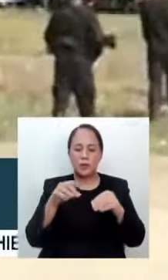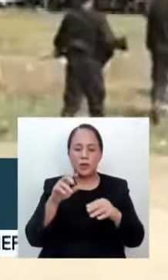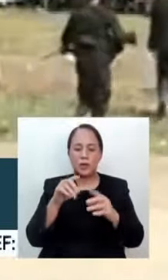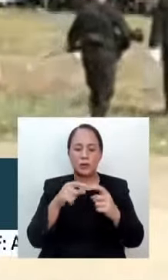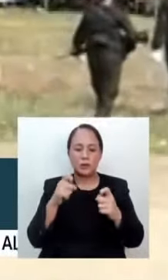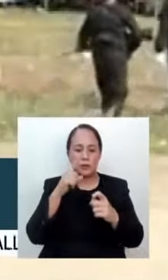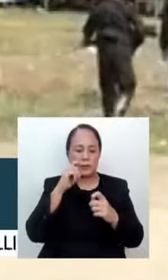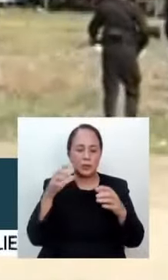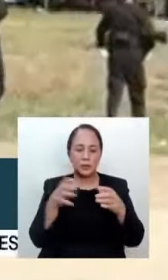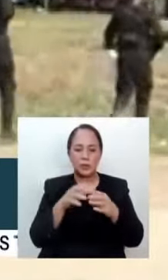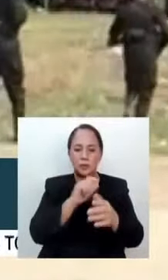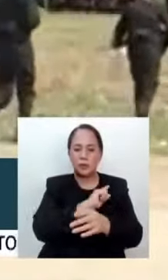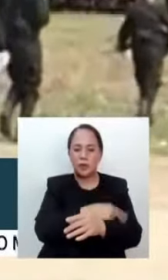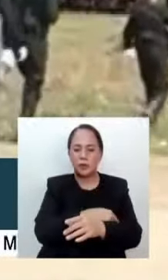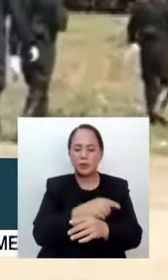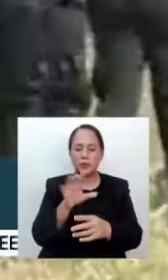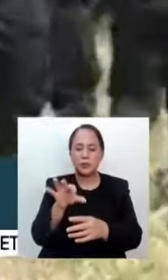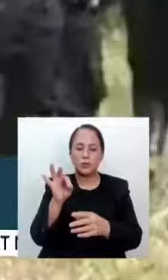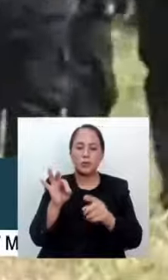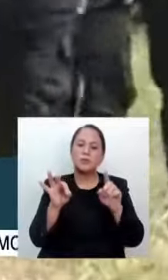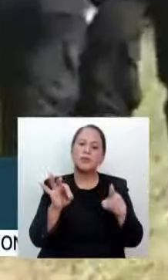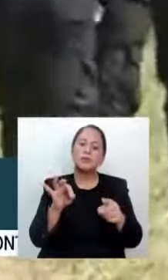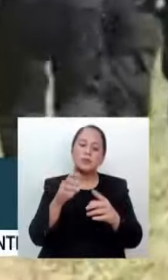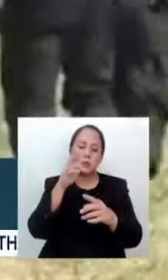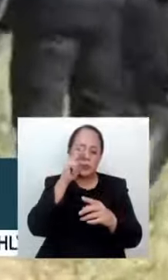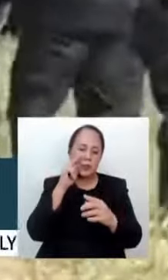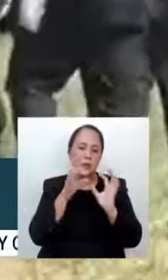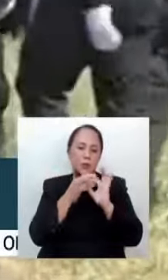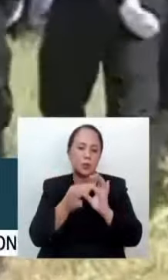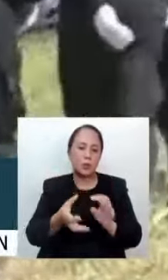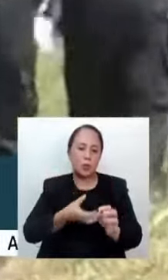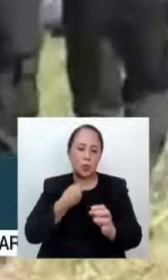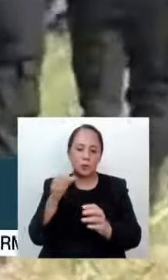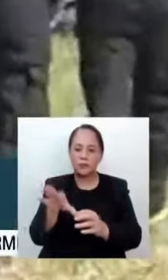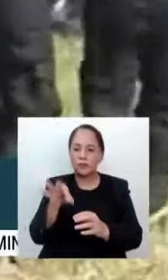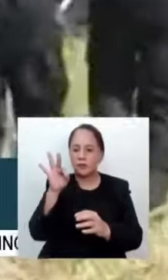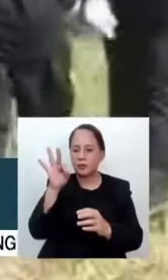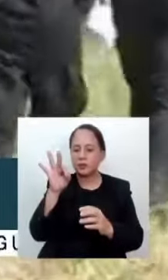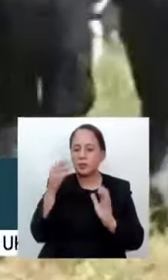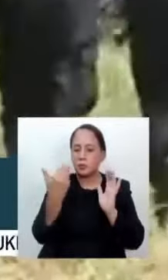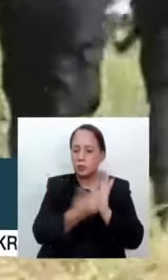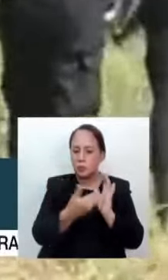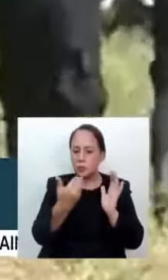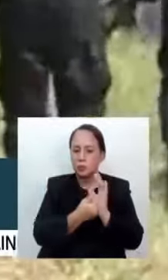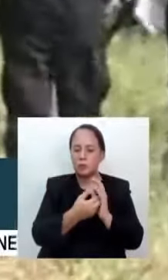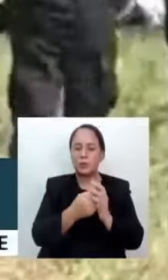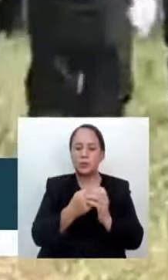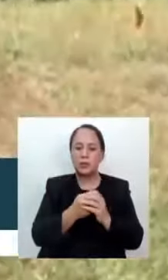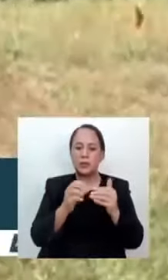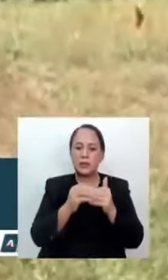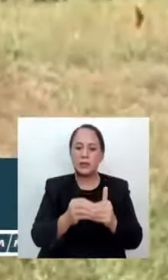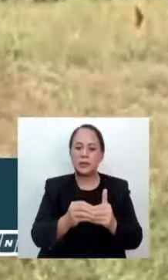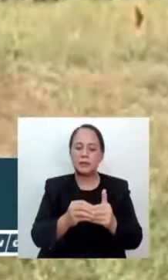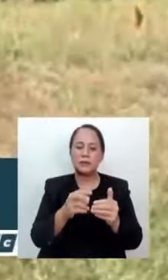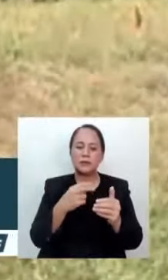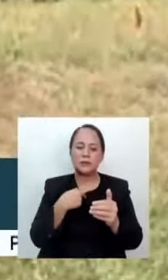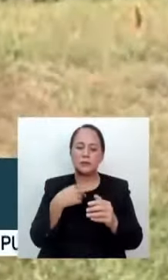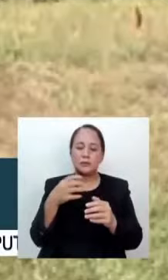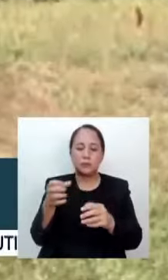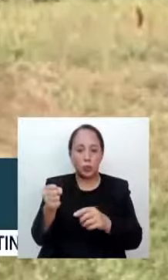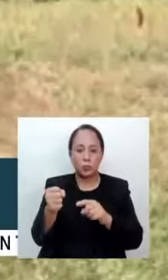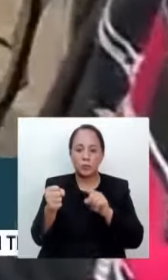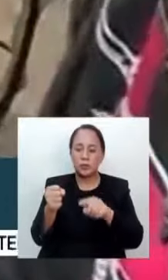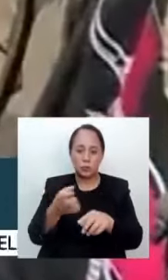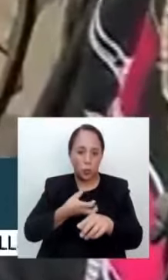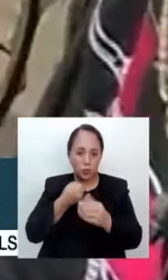the power to designate terrorists on the basis of its own finding of probable cause, which could lead to freezing of assets. It barely